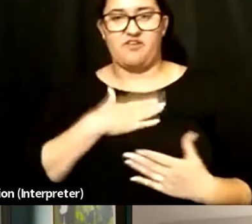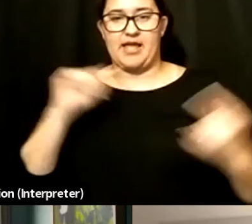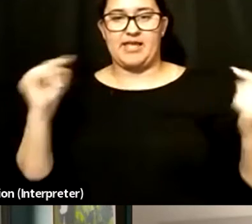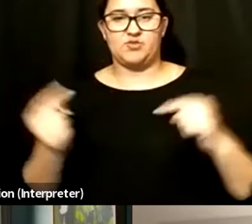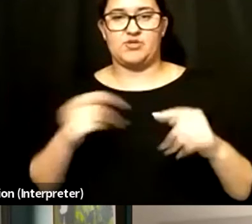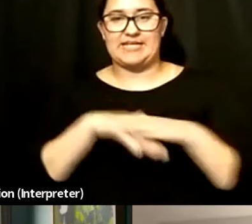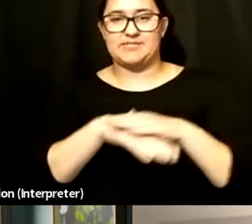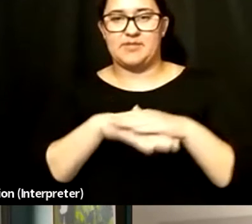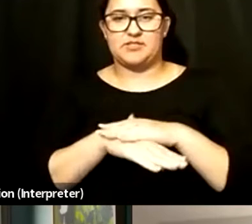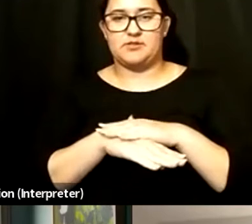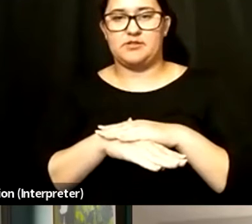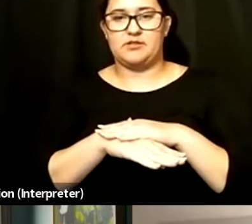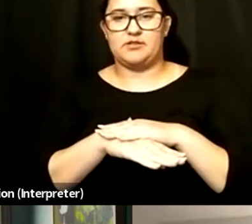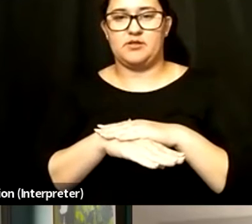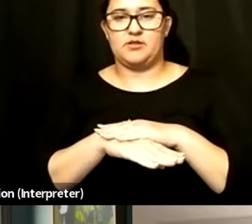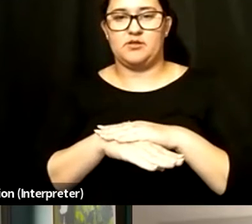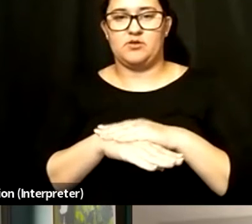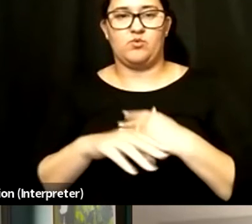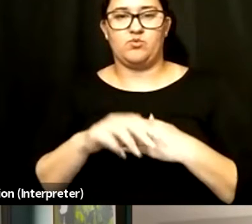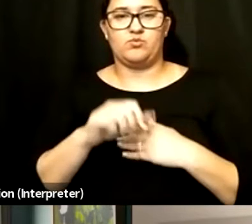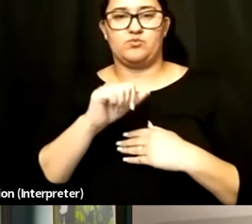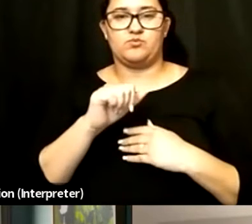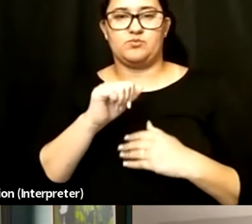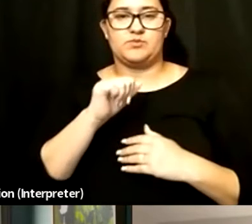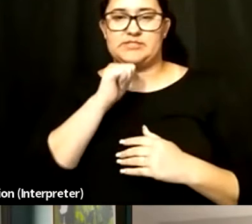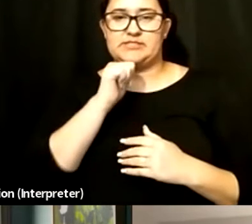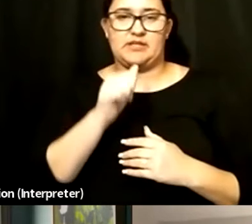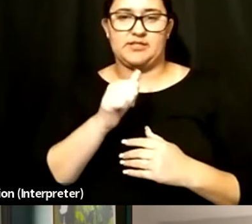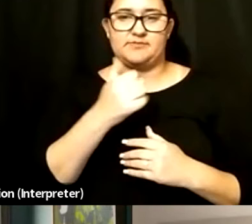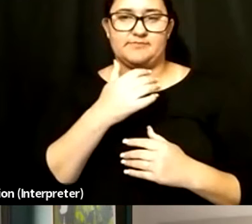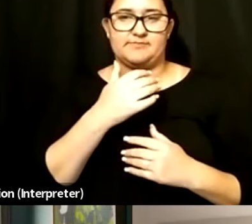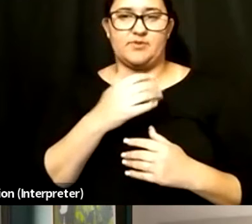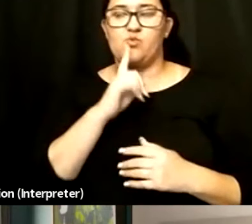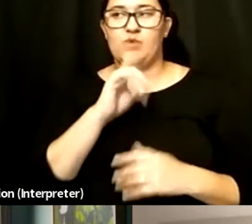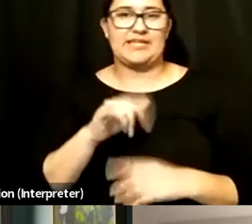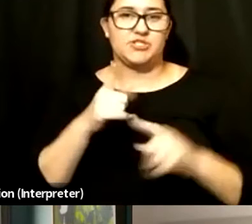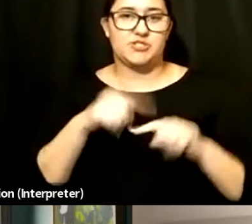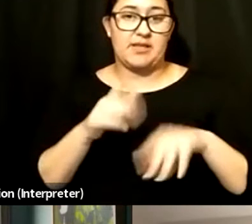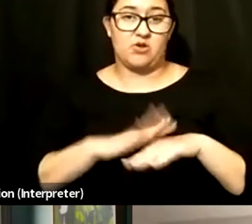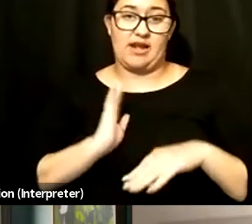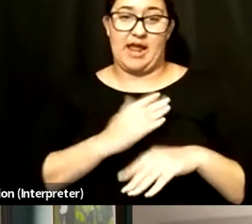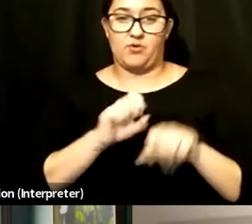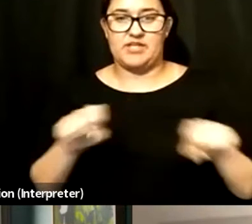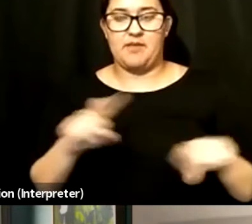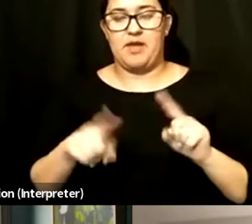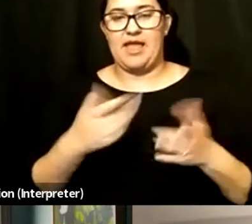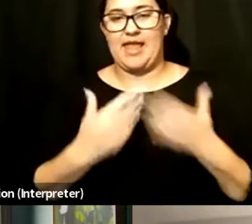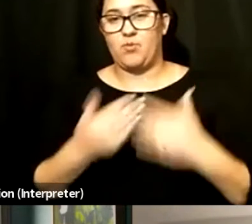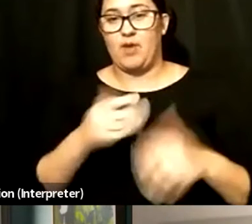accessibility is very mercurial depending on our state of being. And so I broke an ankle.